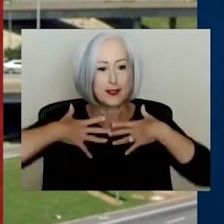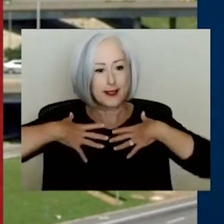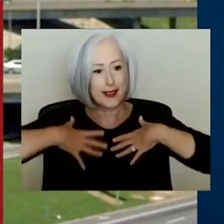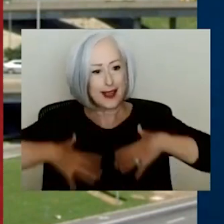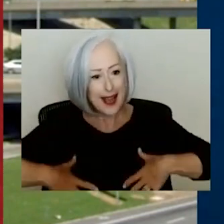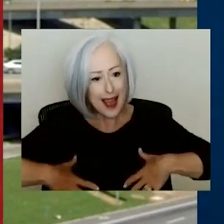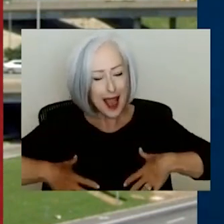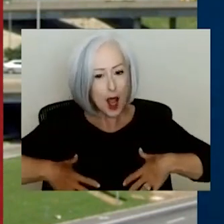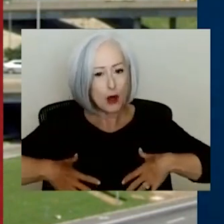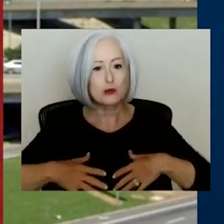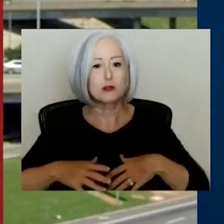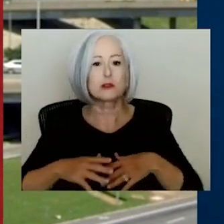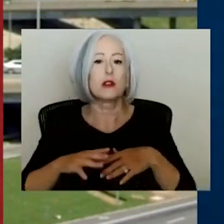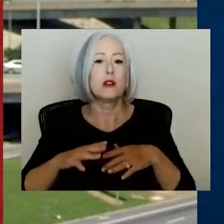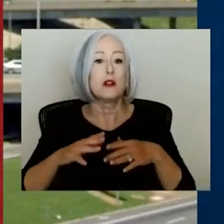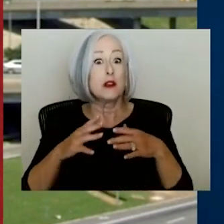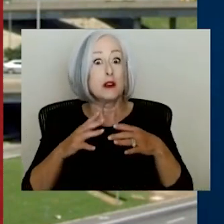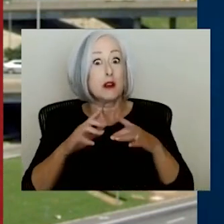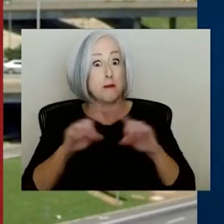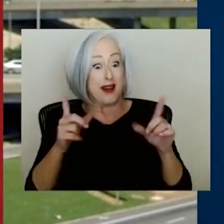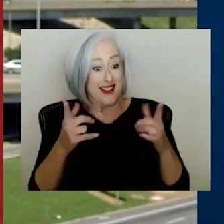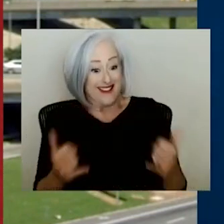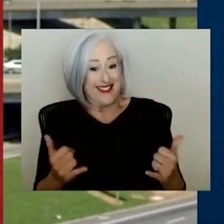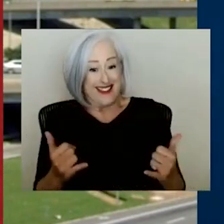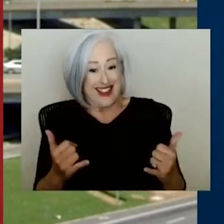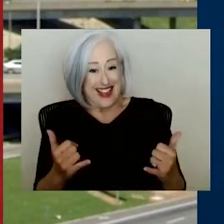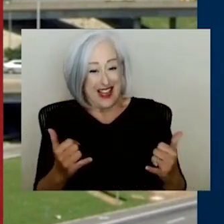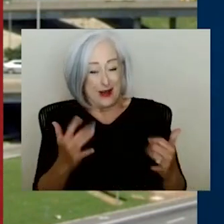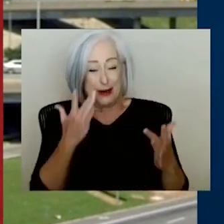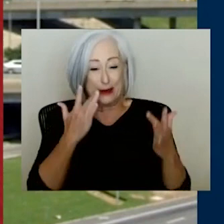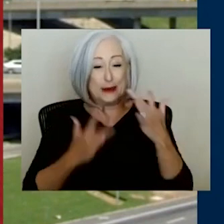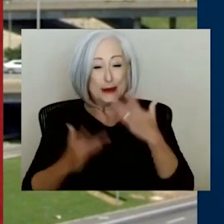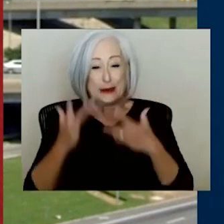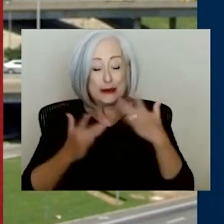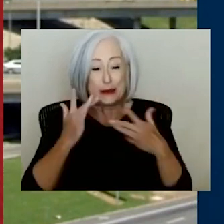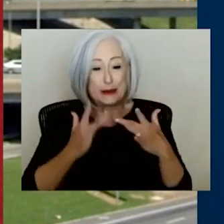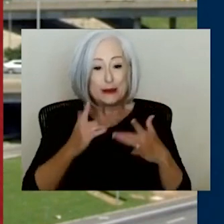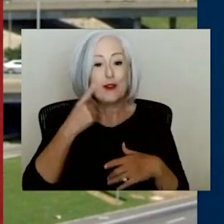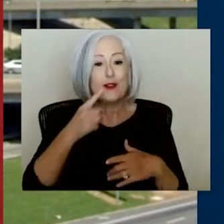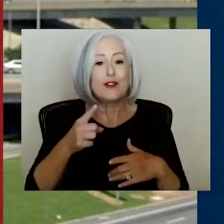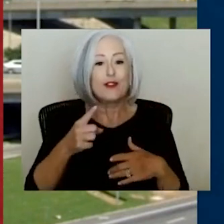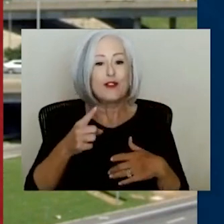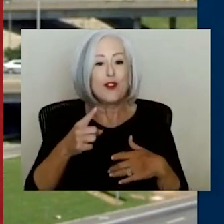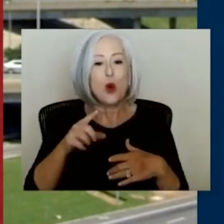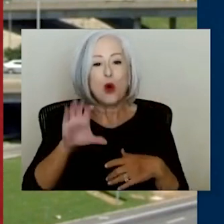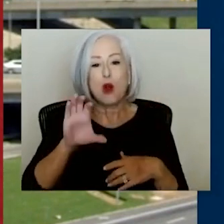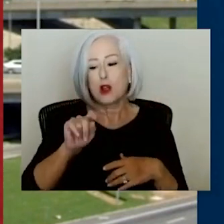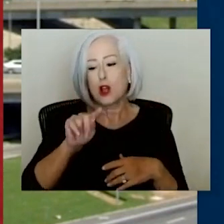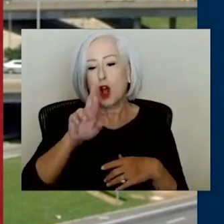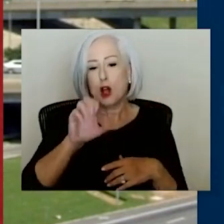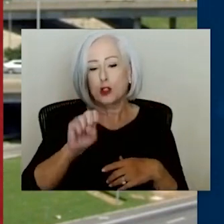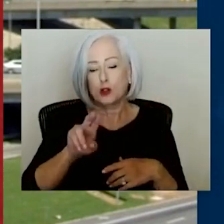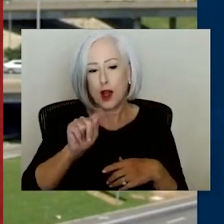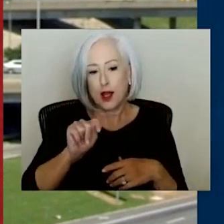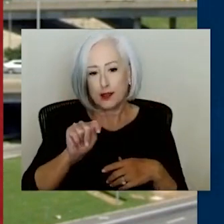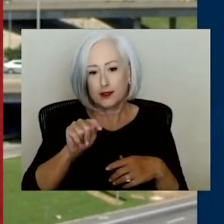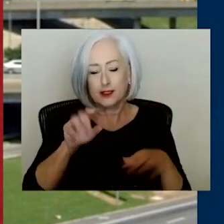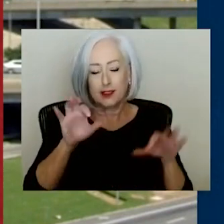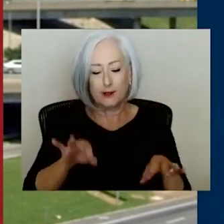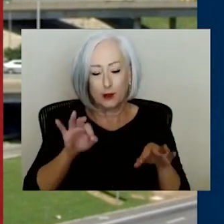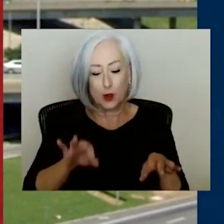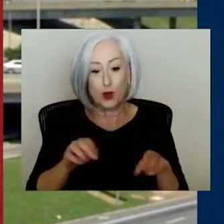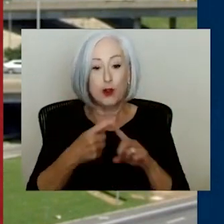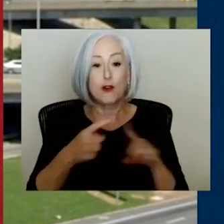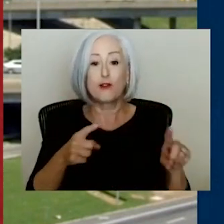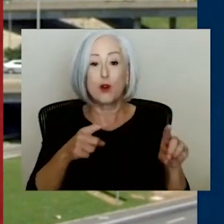but now we're talking about a critical worldwide shortage of contrast fluid that's used in CAT scans and in x-rays. We'll